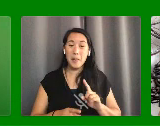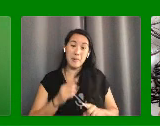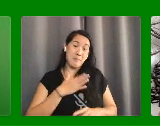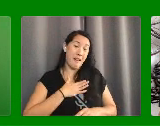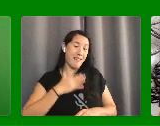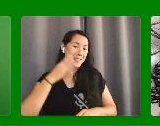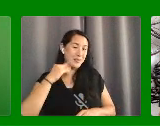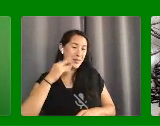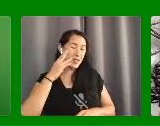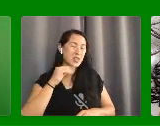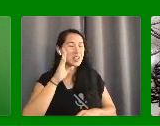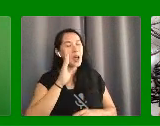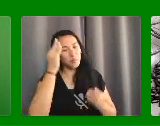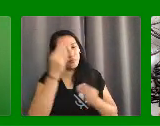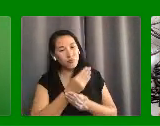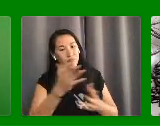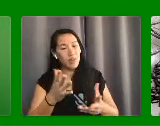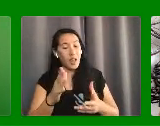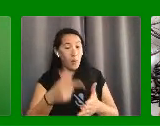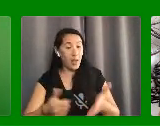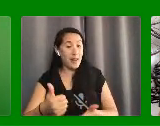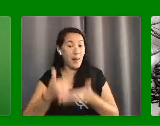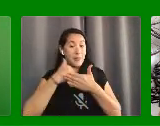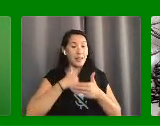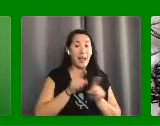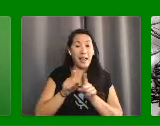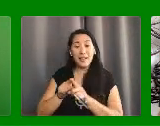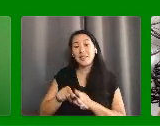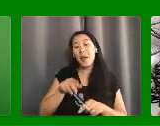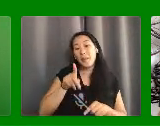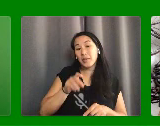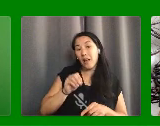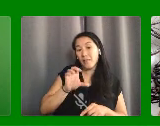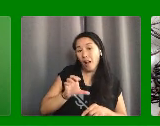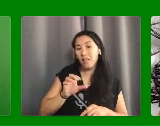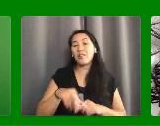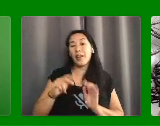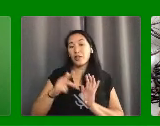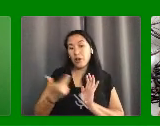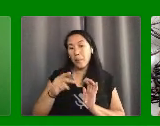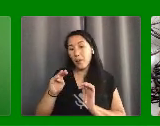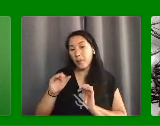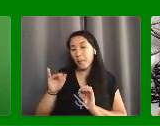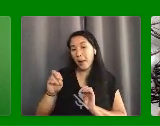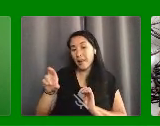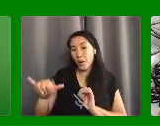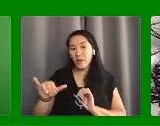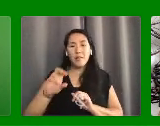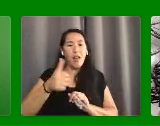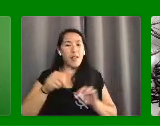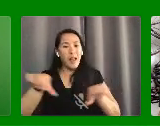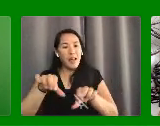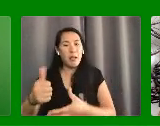experiences and what has been helpful to me as a person of color and a triple minority, and what other allies have done that have been so helpful to help